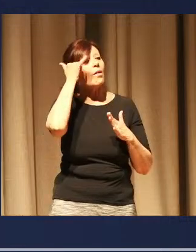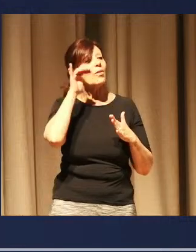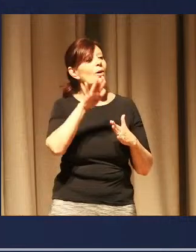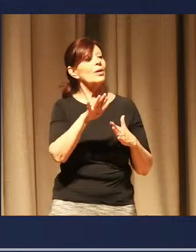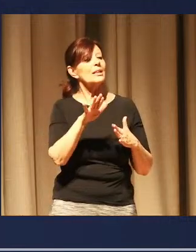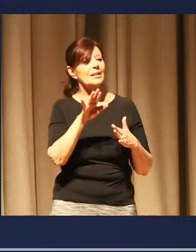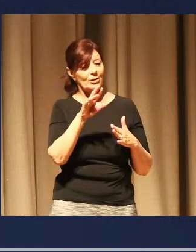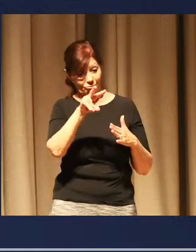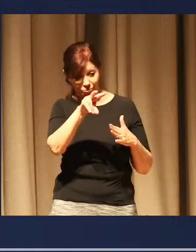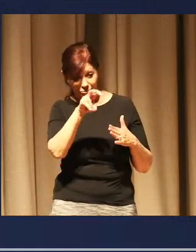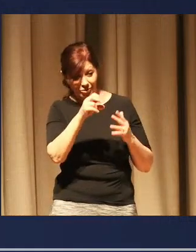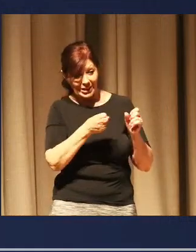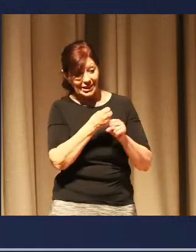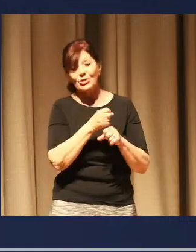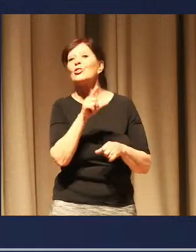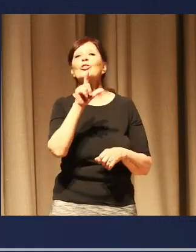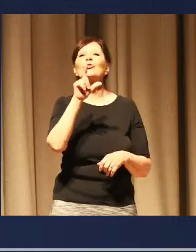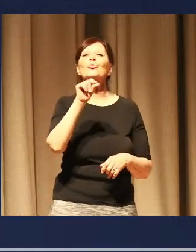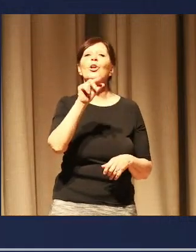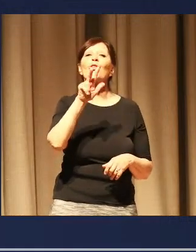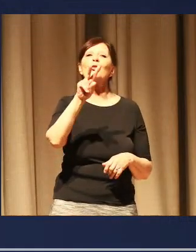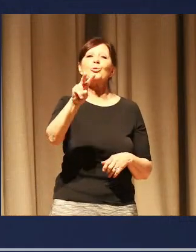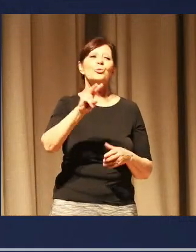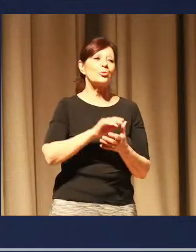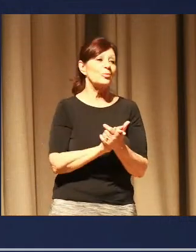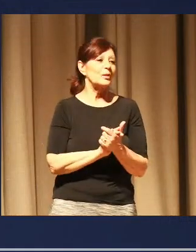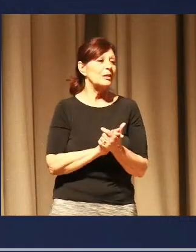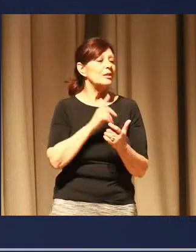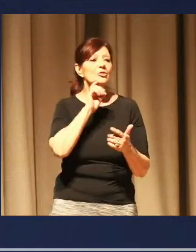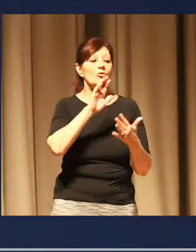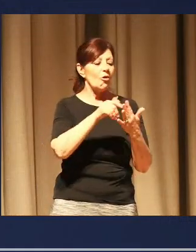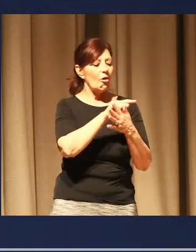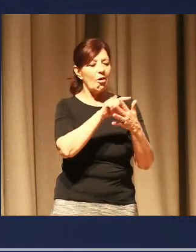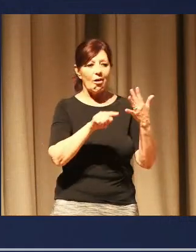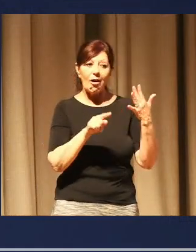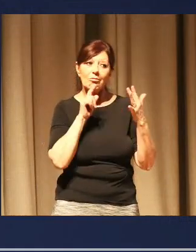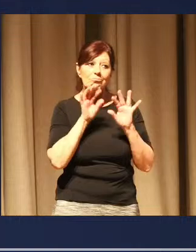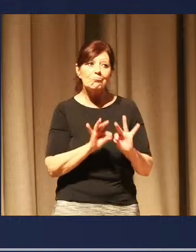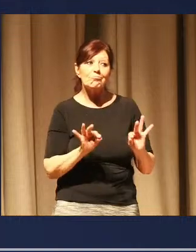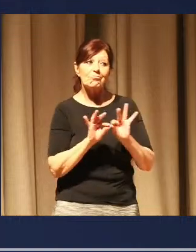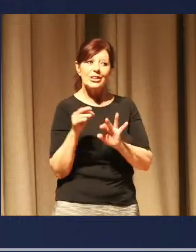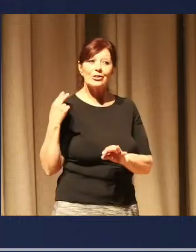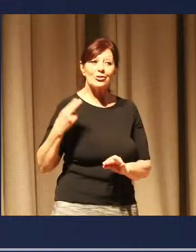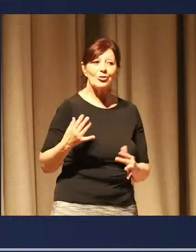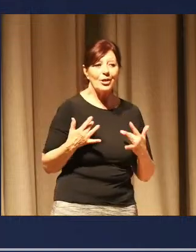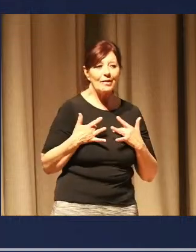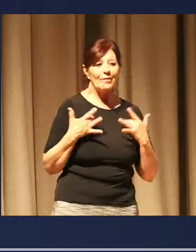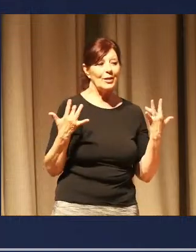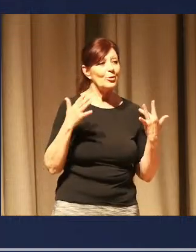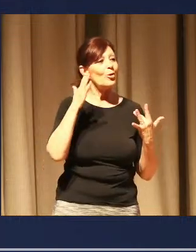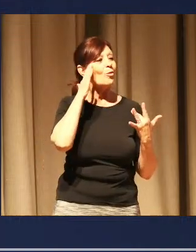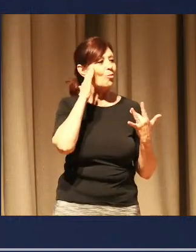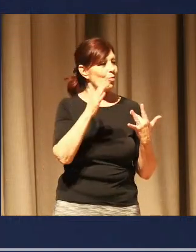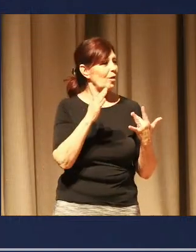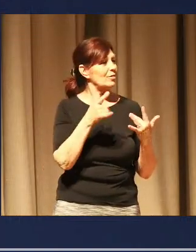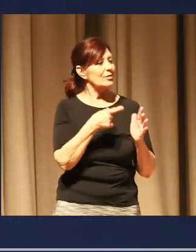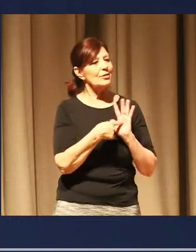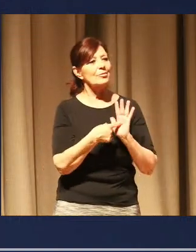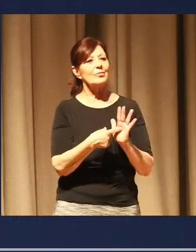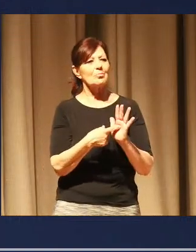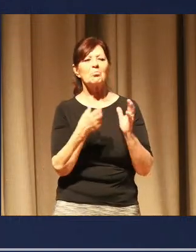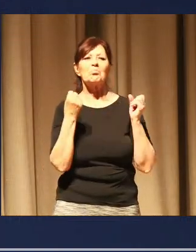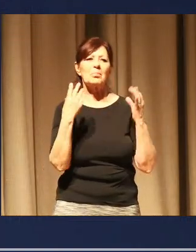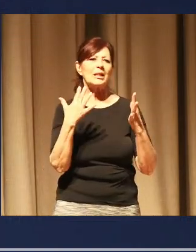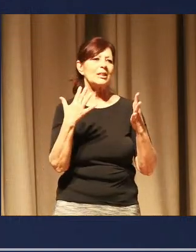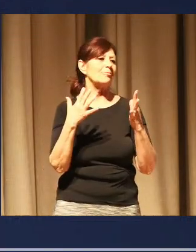its bicentennial in 2032. These are all noteworthy historical events and undoubtedly will spawn numerous